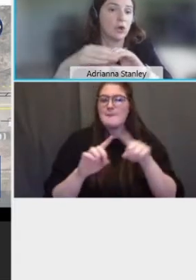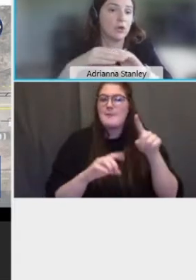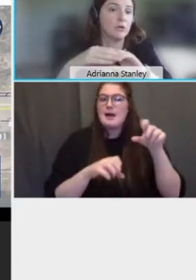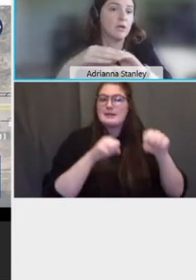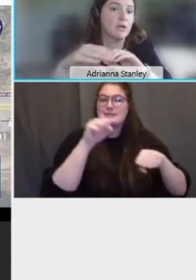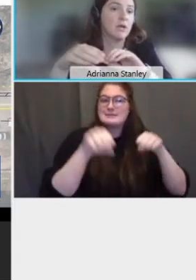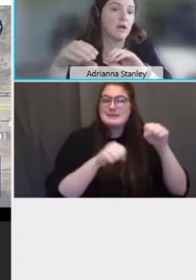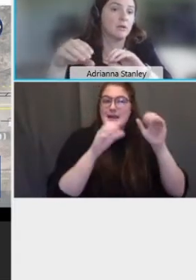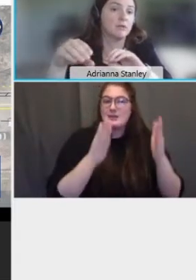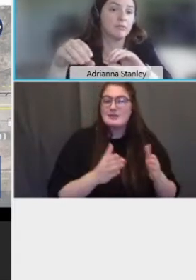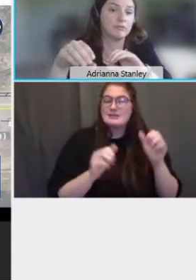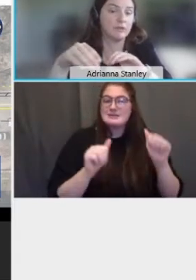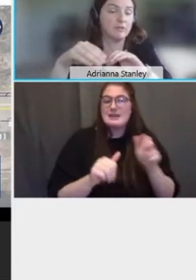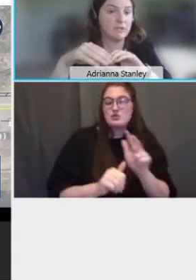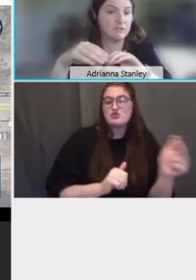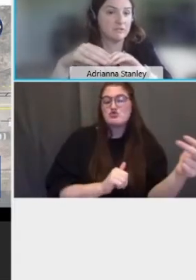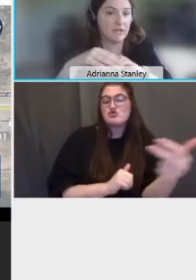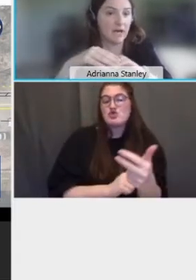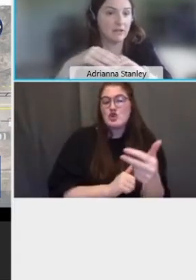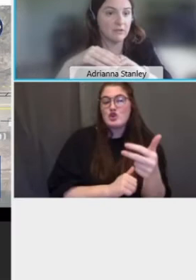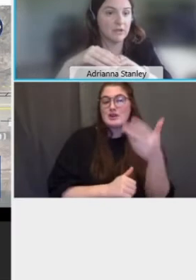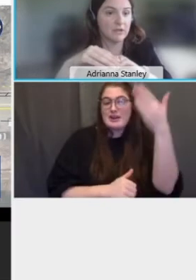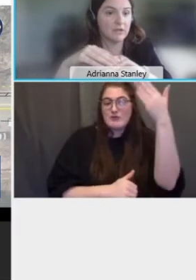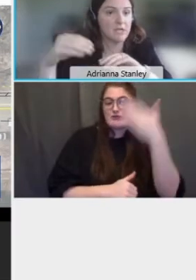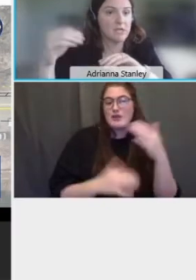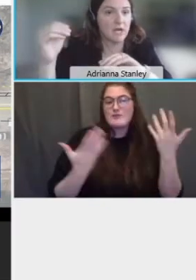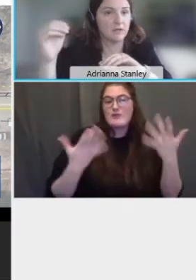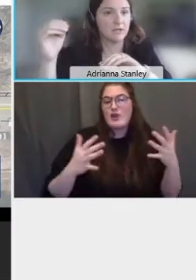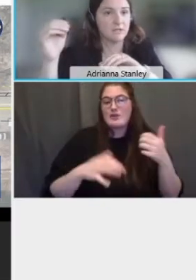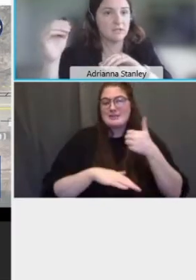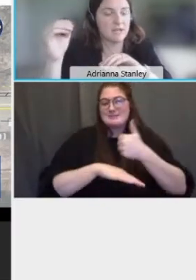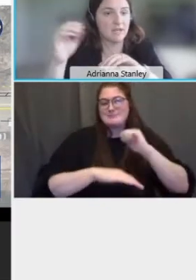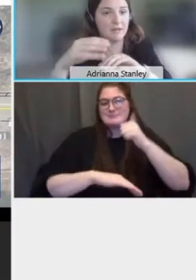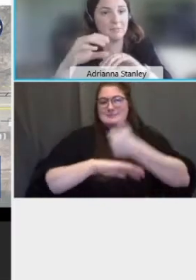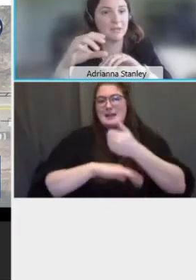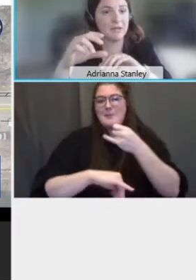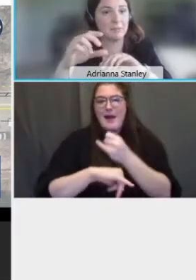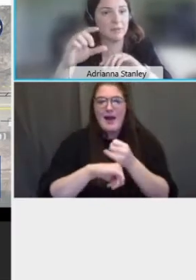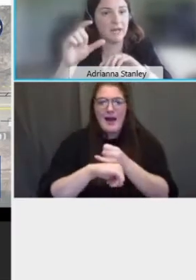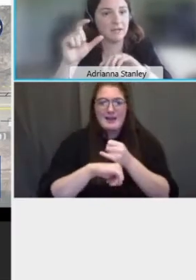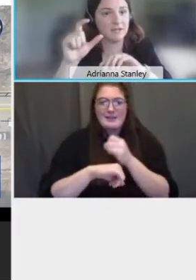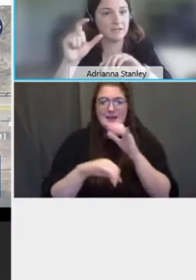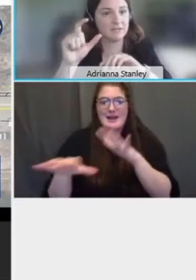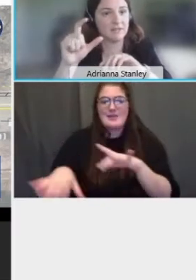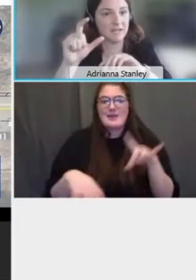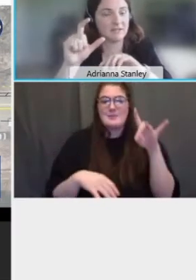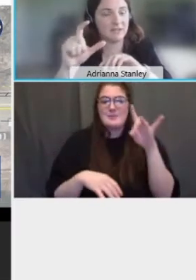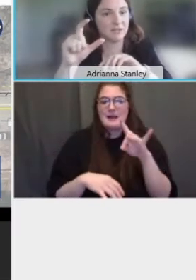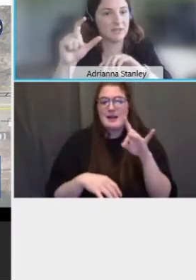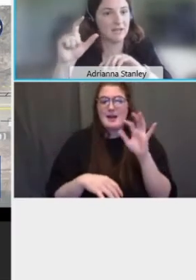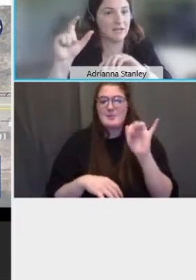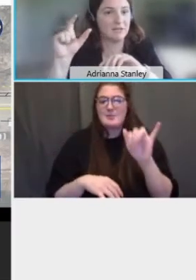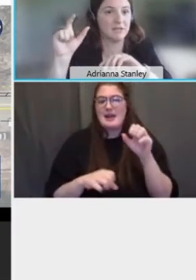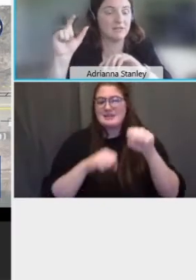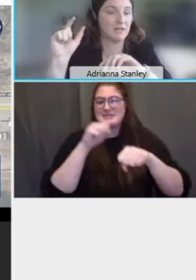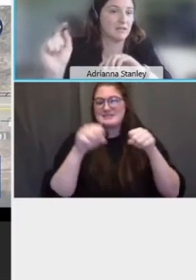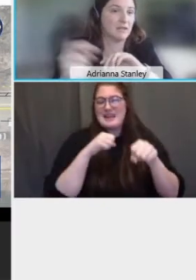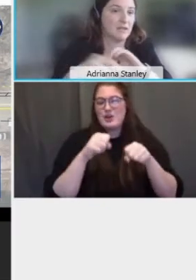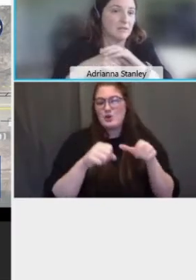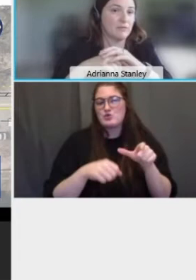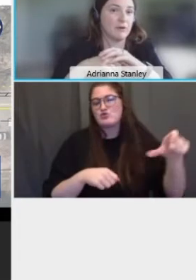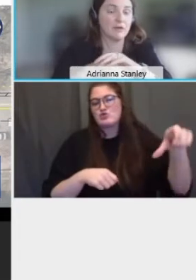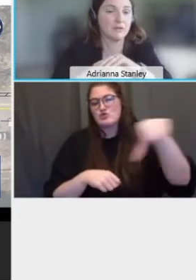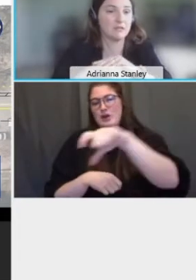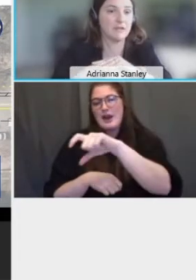a turn in front of the existing island there, and then pick up that cycle track, and they can take